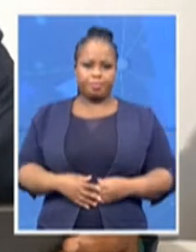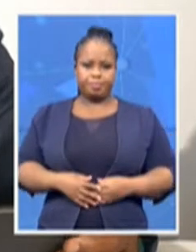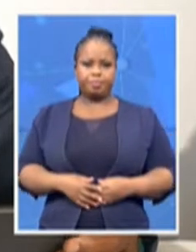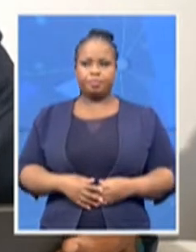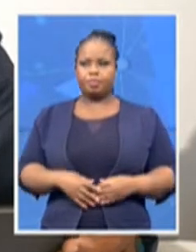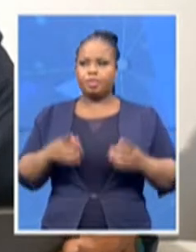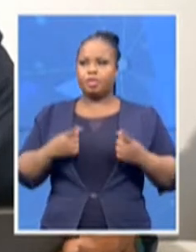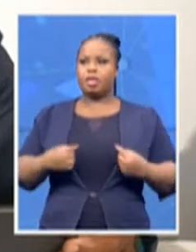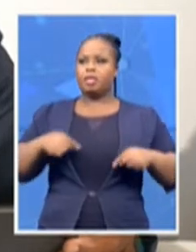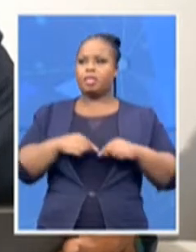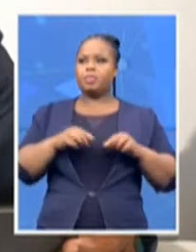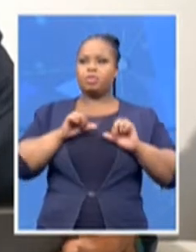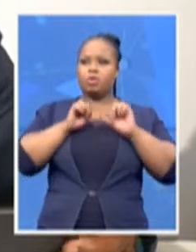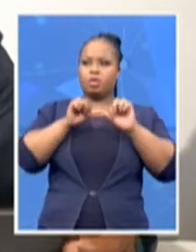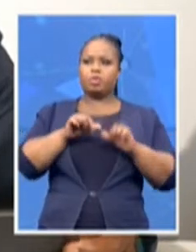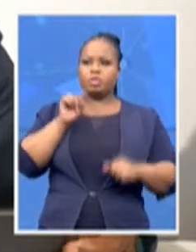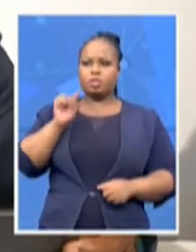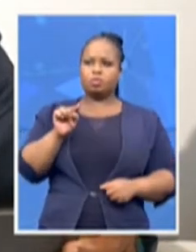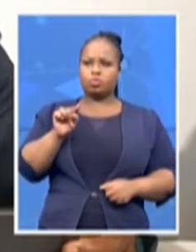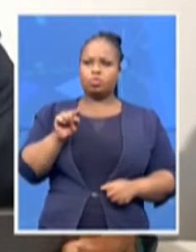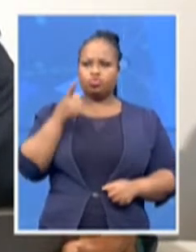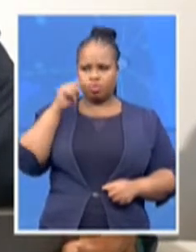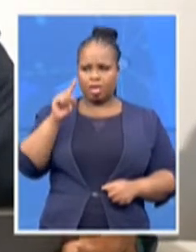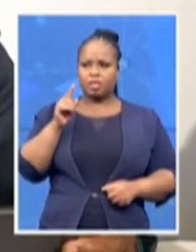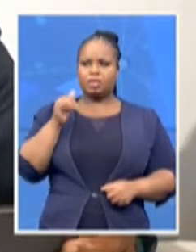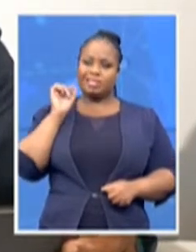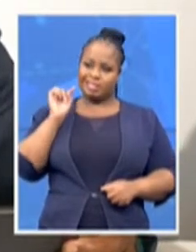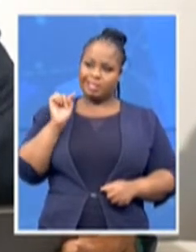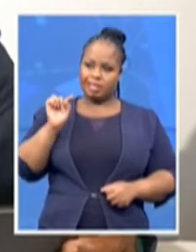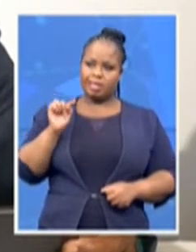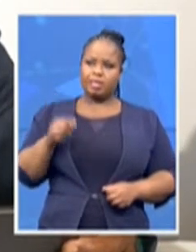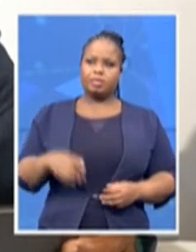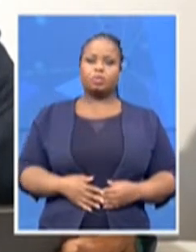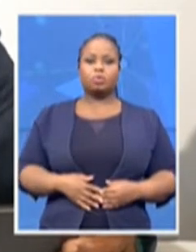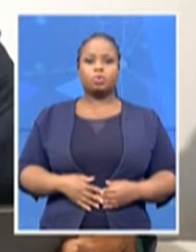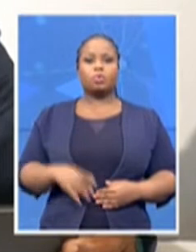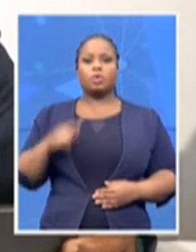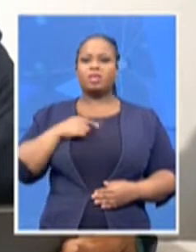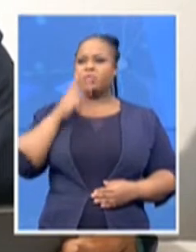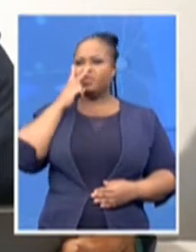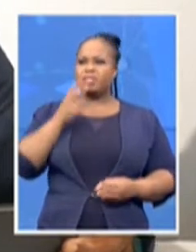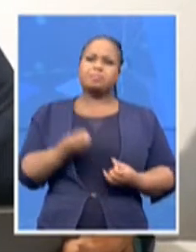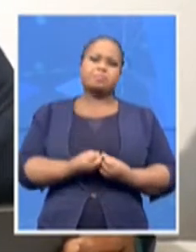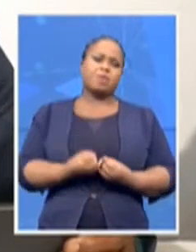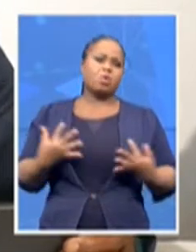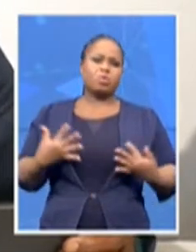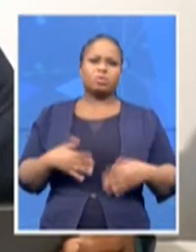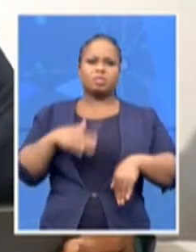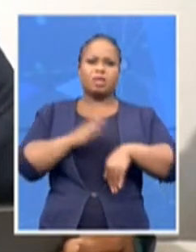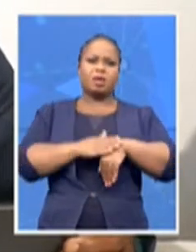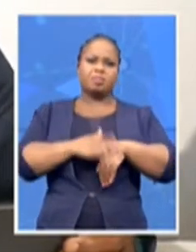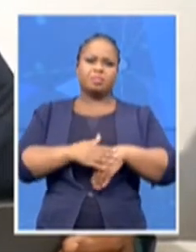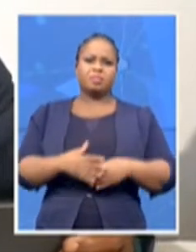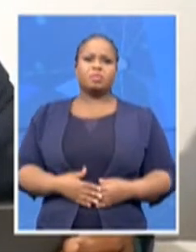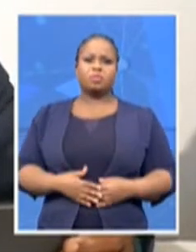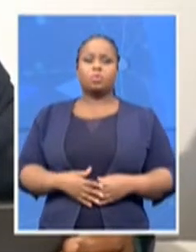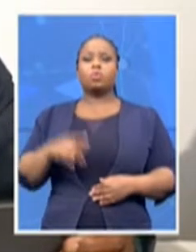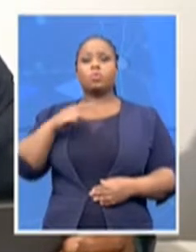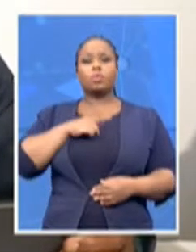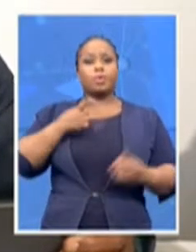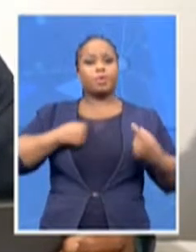is a marathon. I've said this many times. All of us, when we started, we thought we were